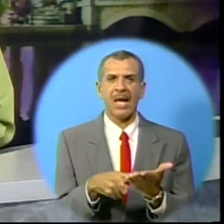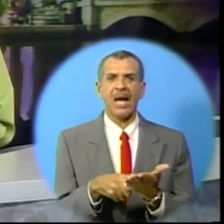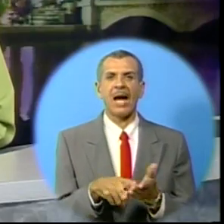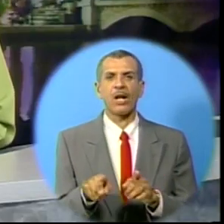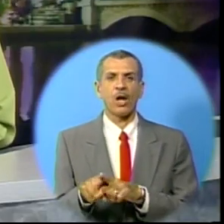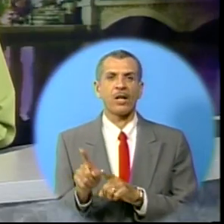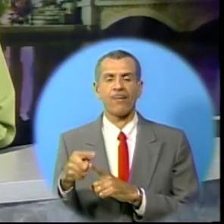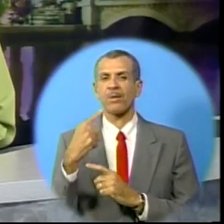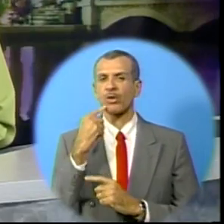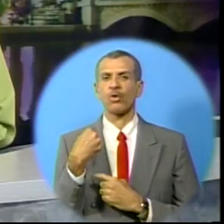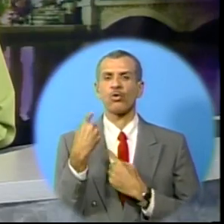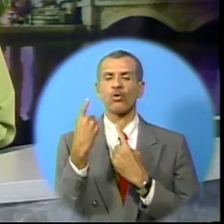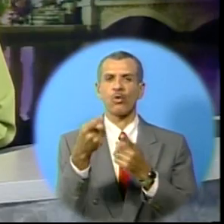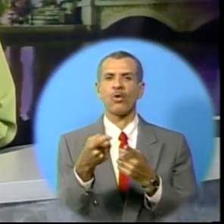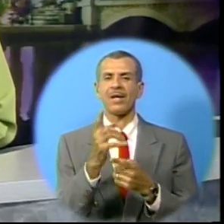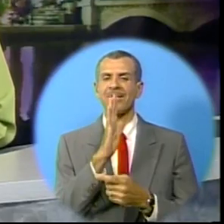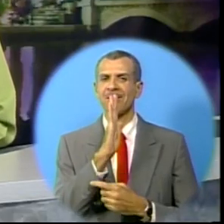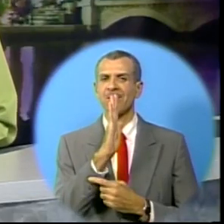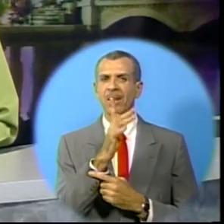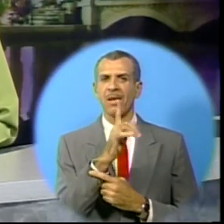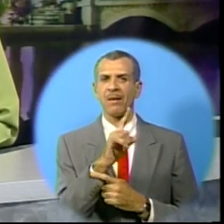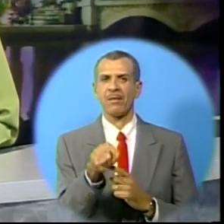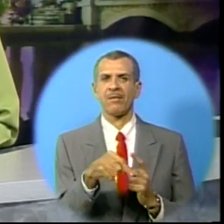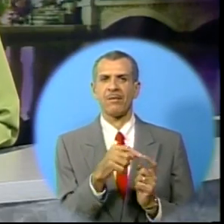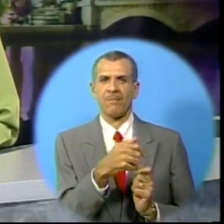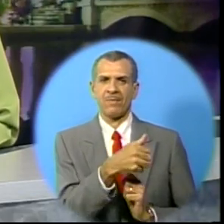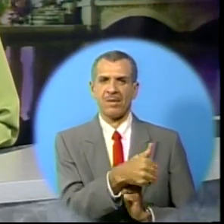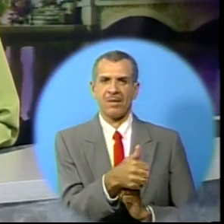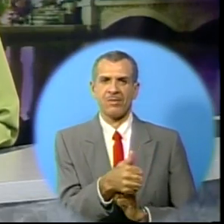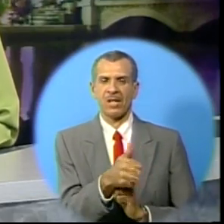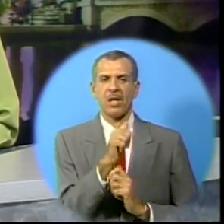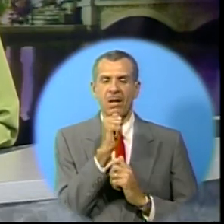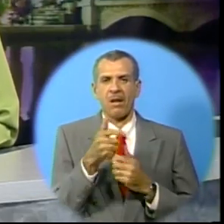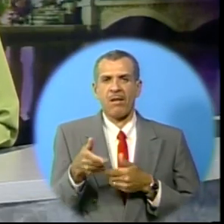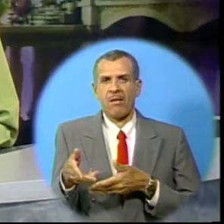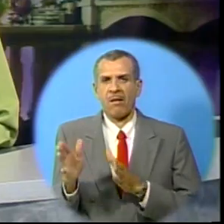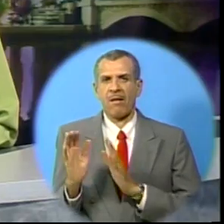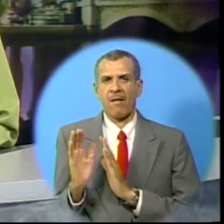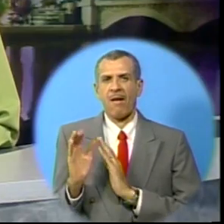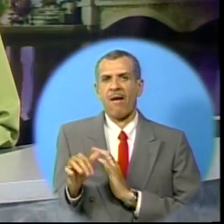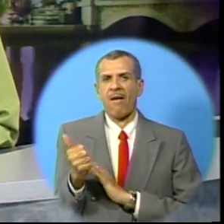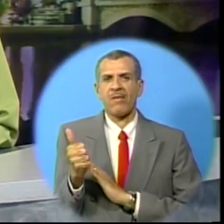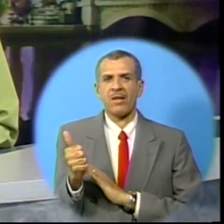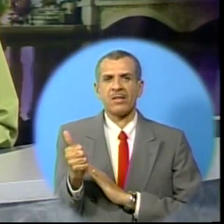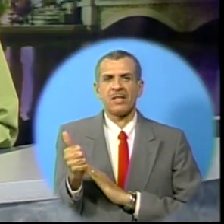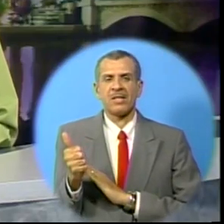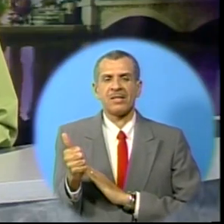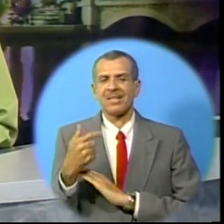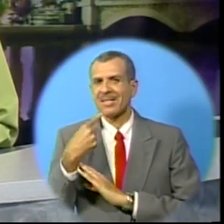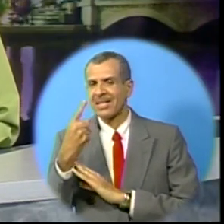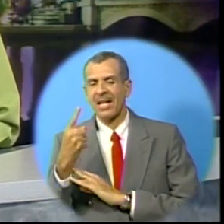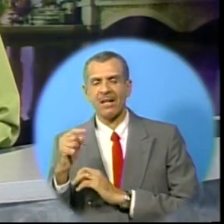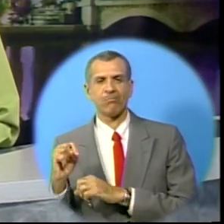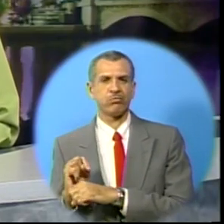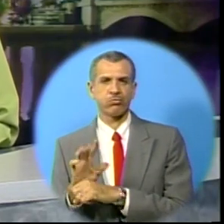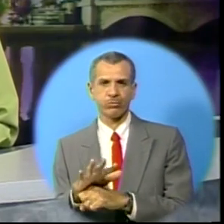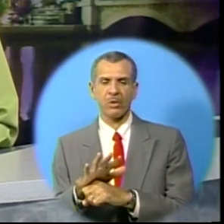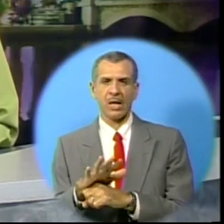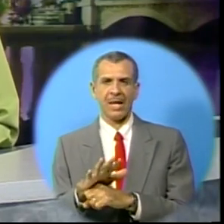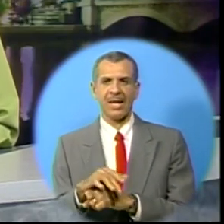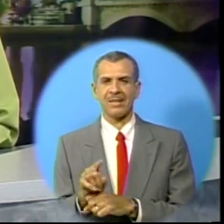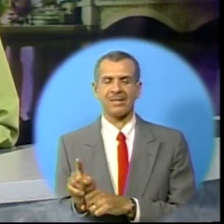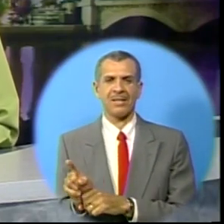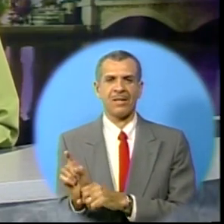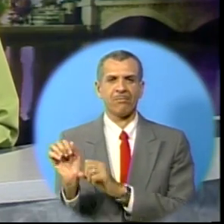and articulate their own case and not leave it to others who may not put it as forcefully as they can. Stressing